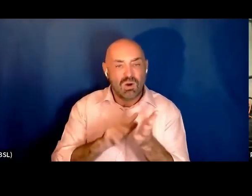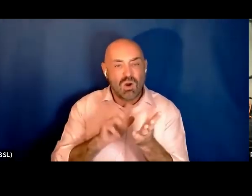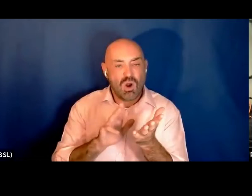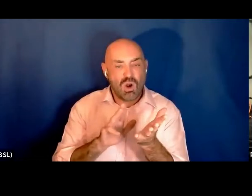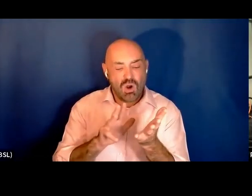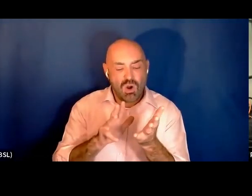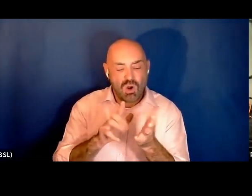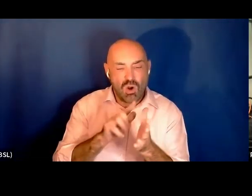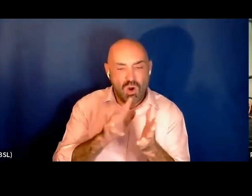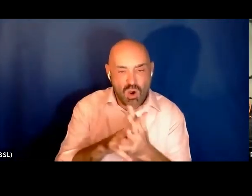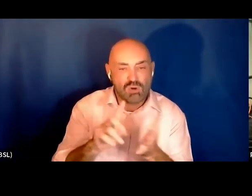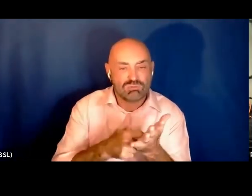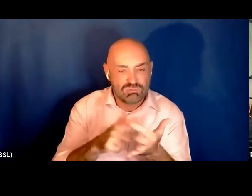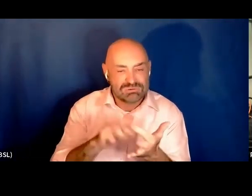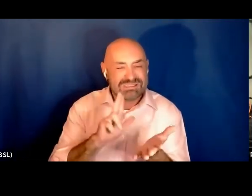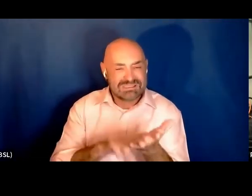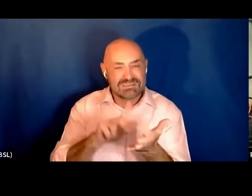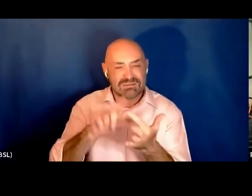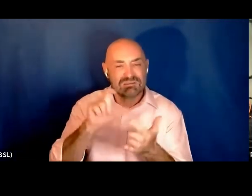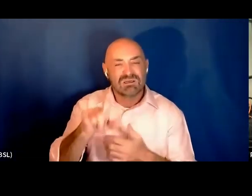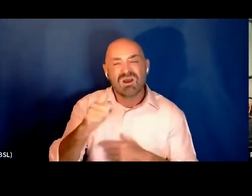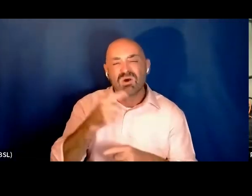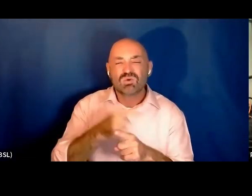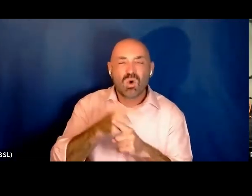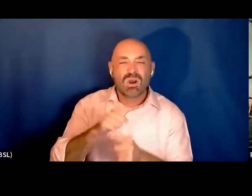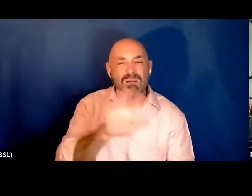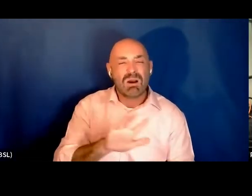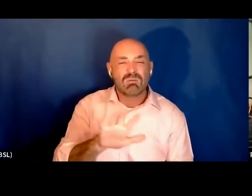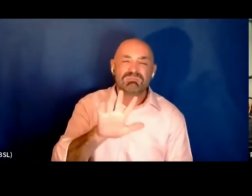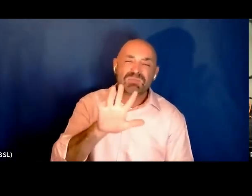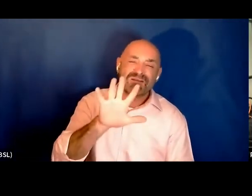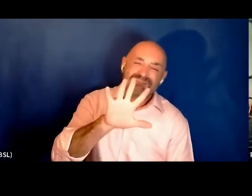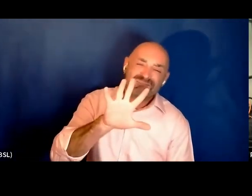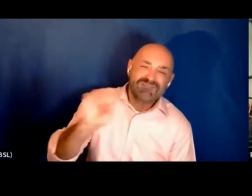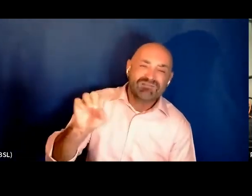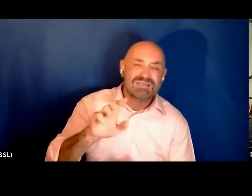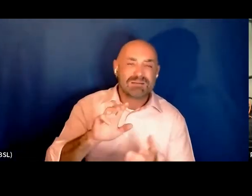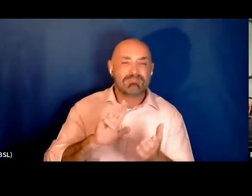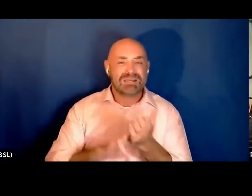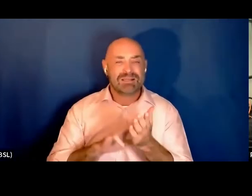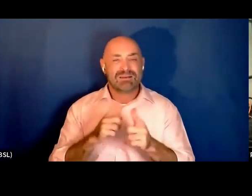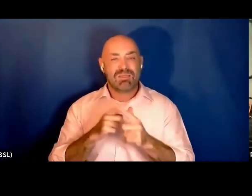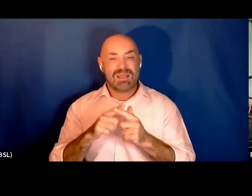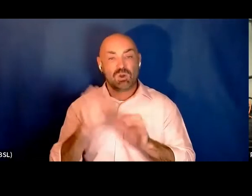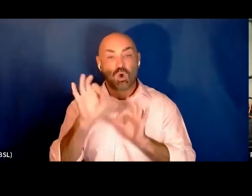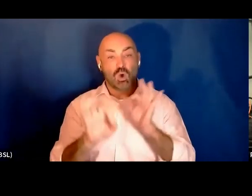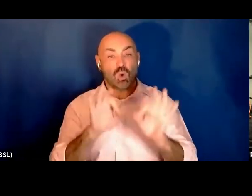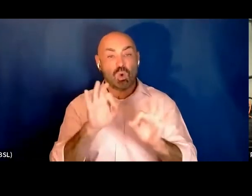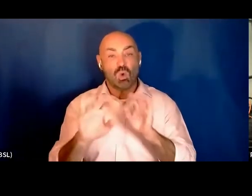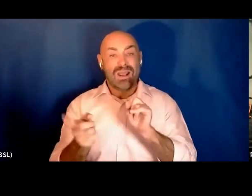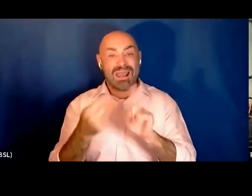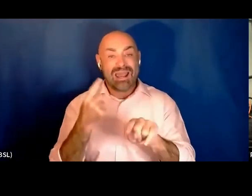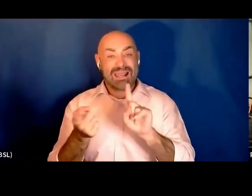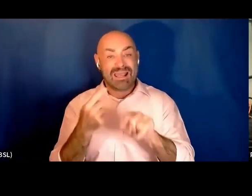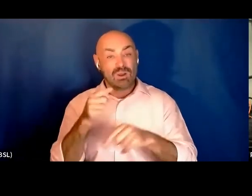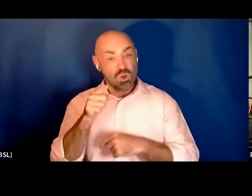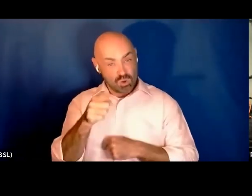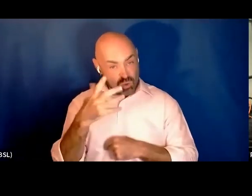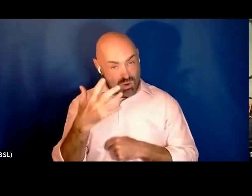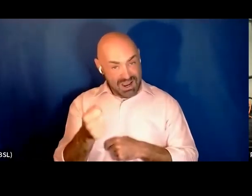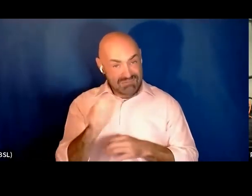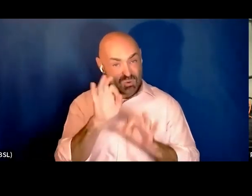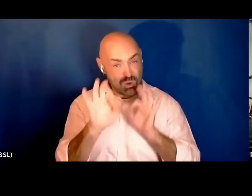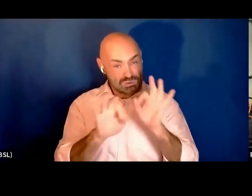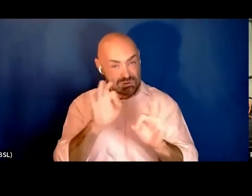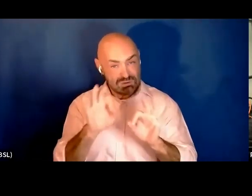Emma will talk for about 50 minutes, after which there will be a Q&A. If you have a question for Emma, please use